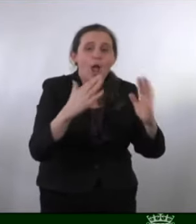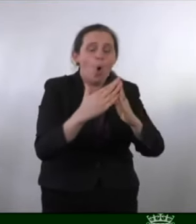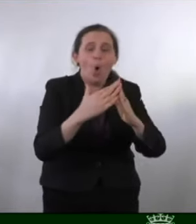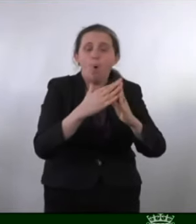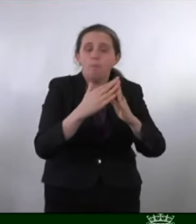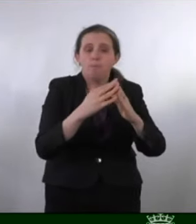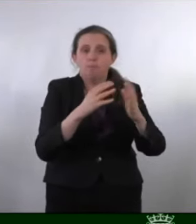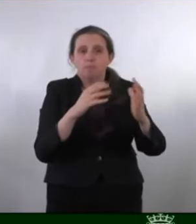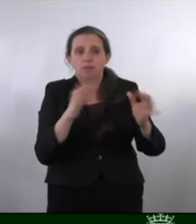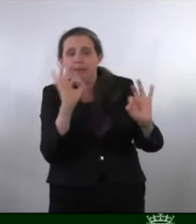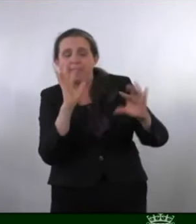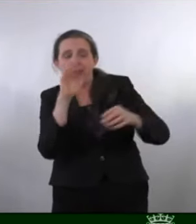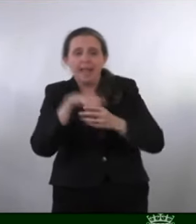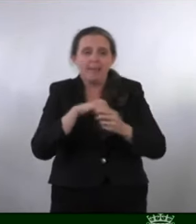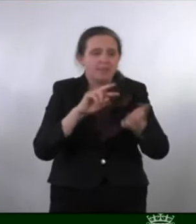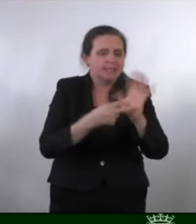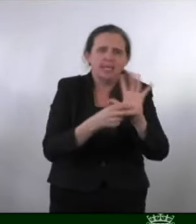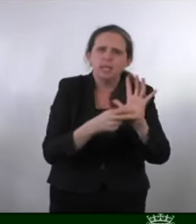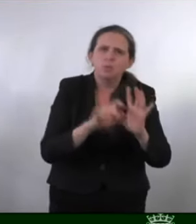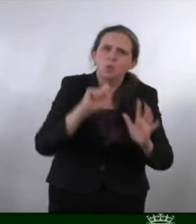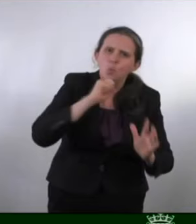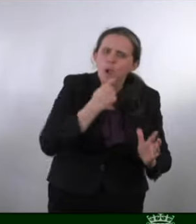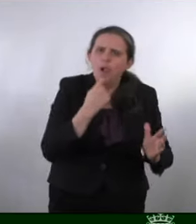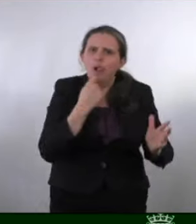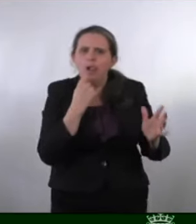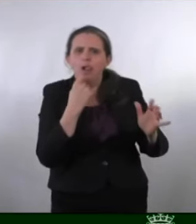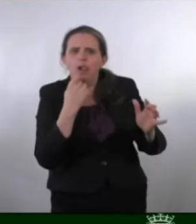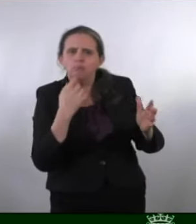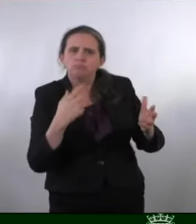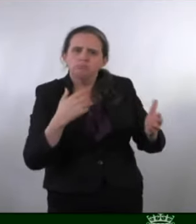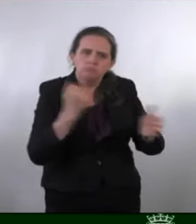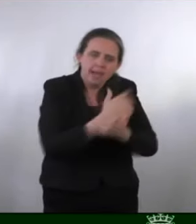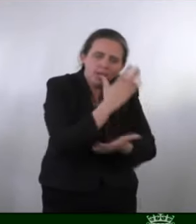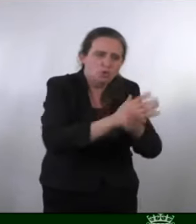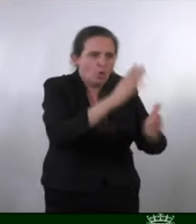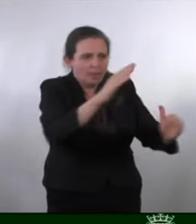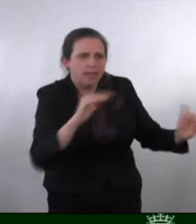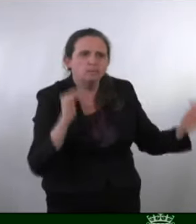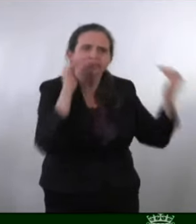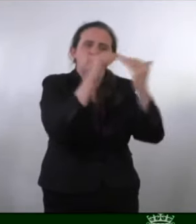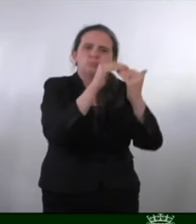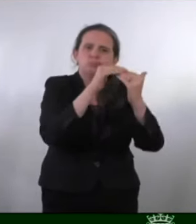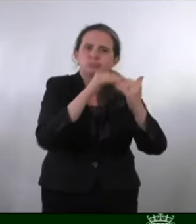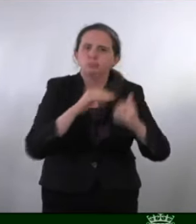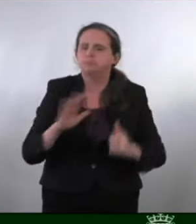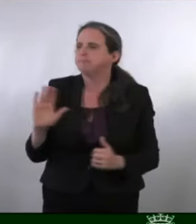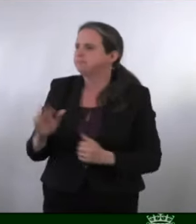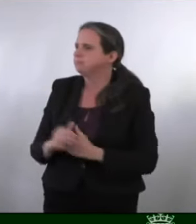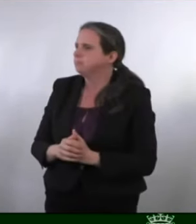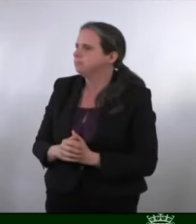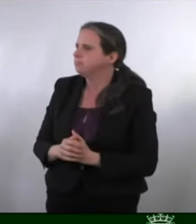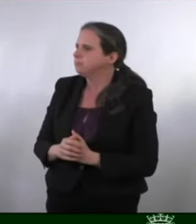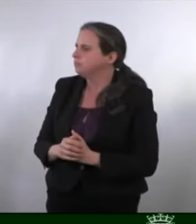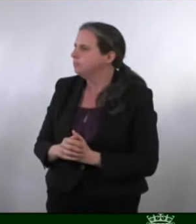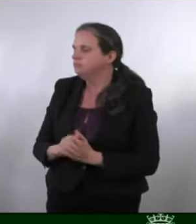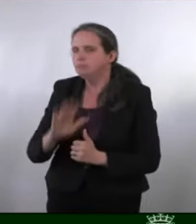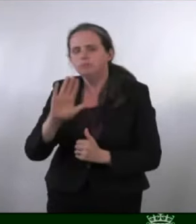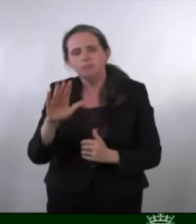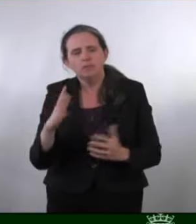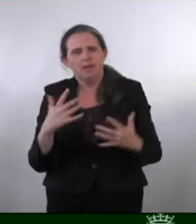Well, I think care homes should follow their own instincts about the well-being of